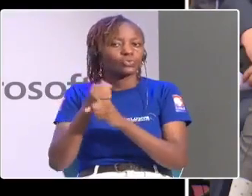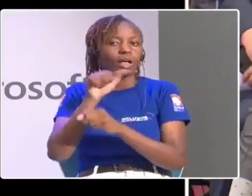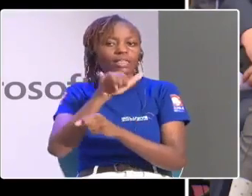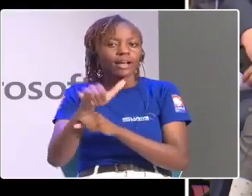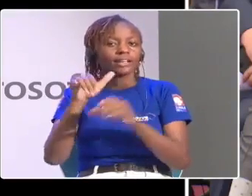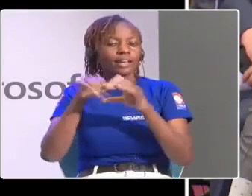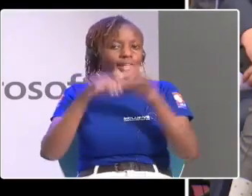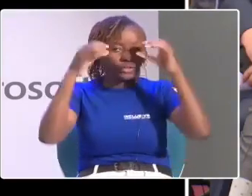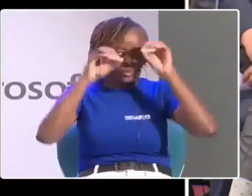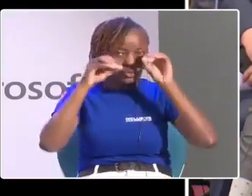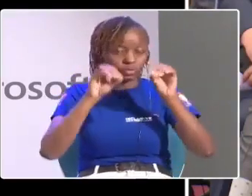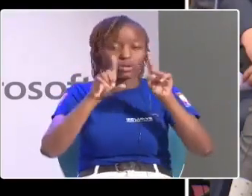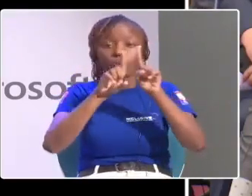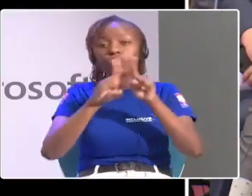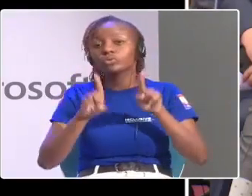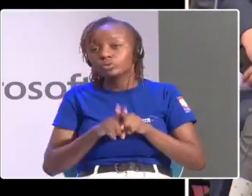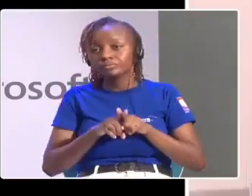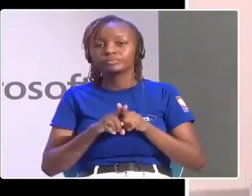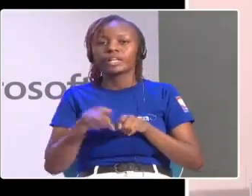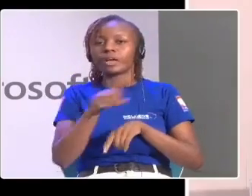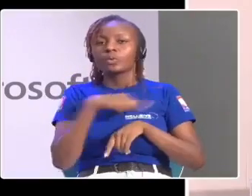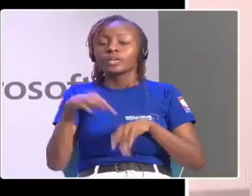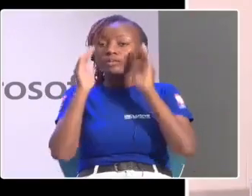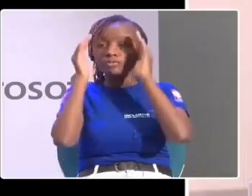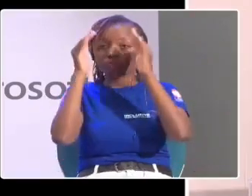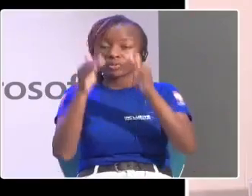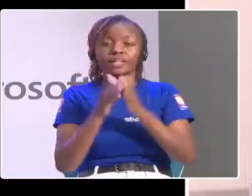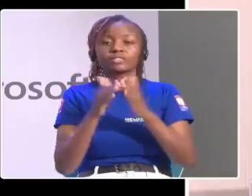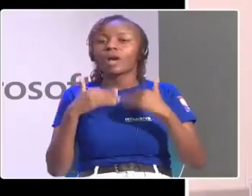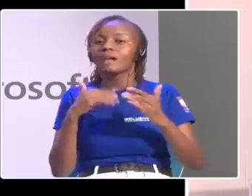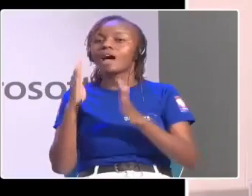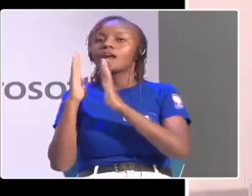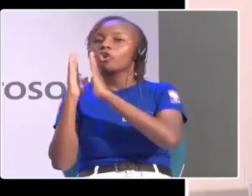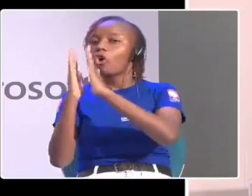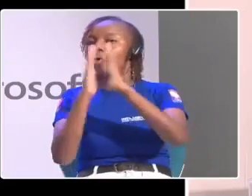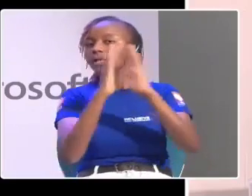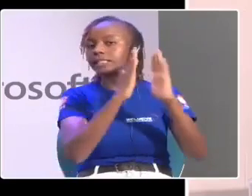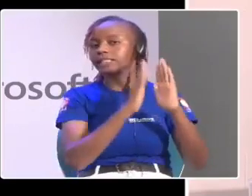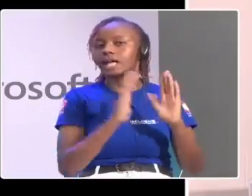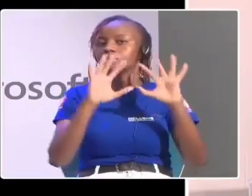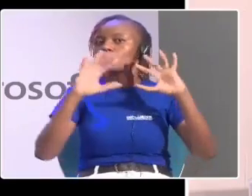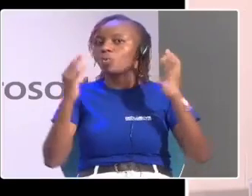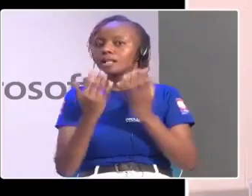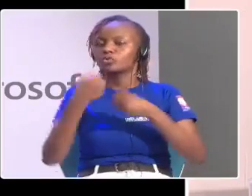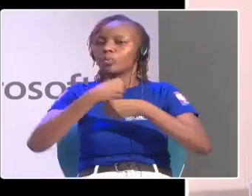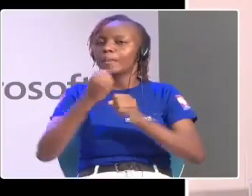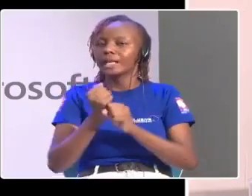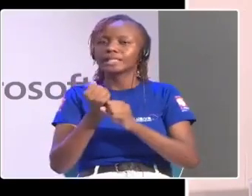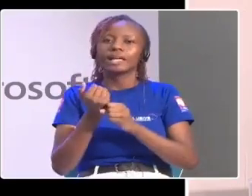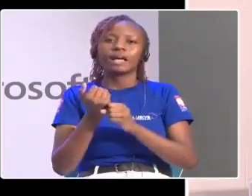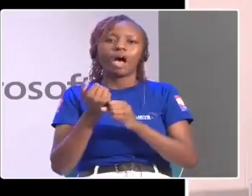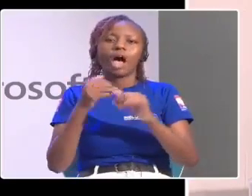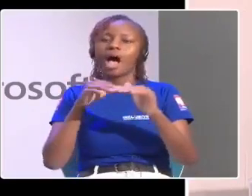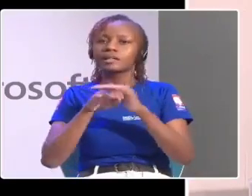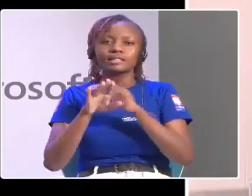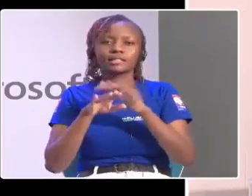And in our mission statement of organize the world's information, make it universally accessible and useful, we really feel